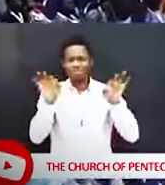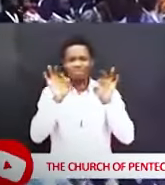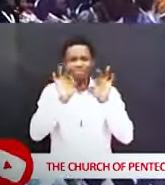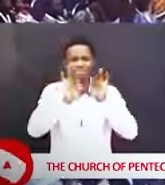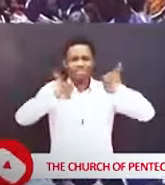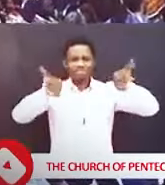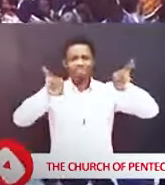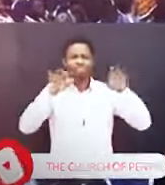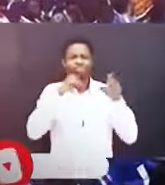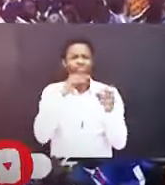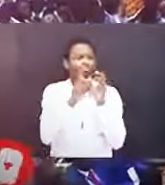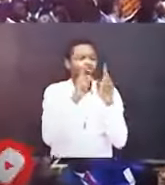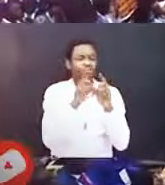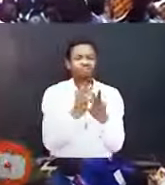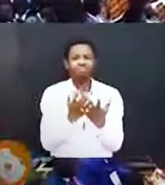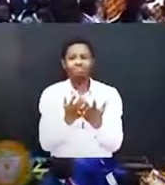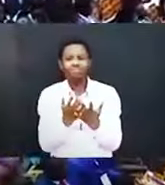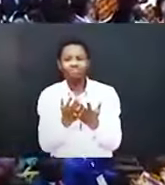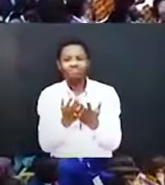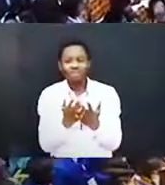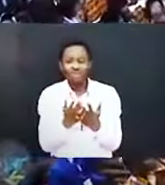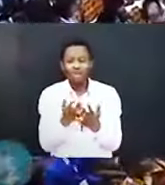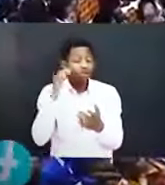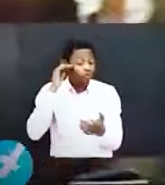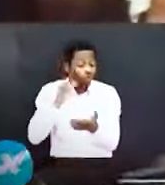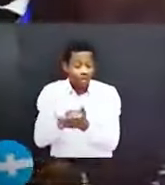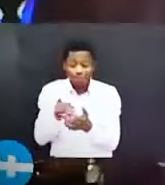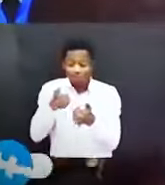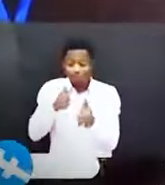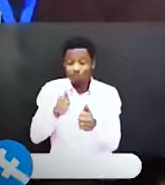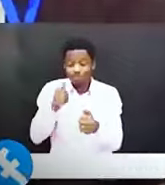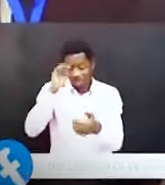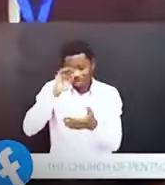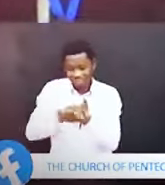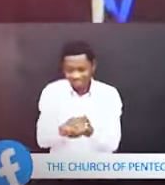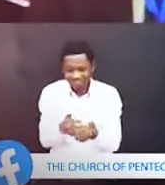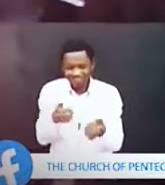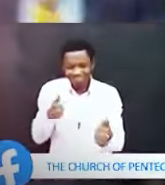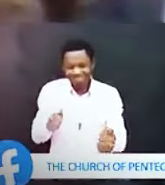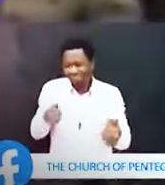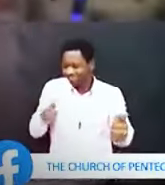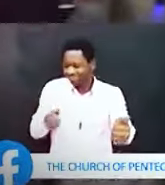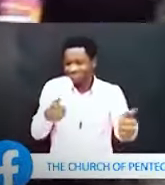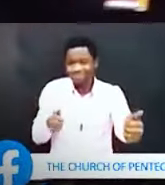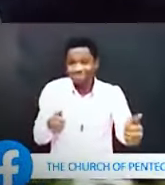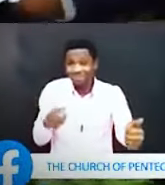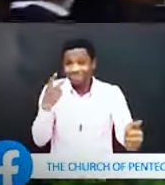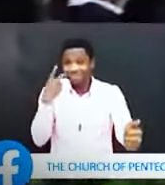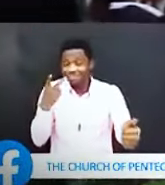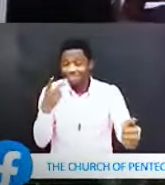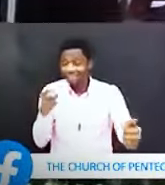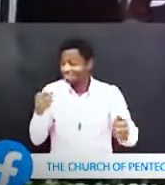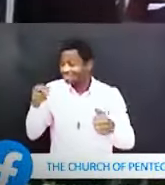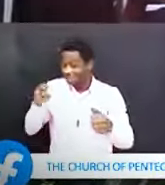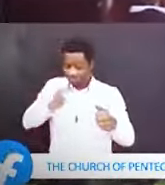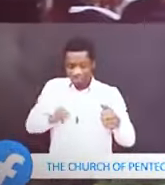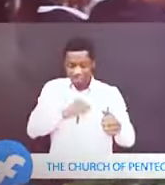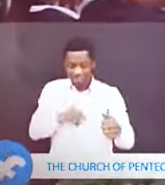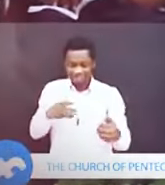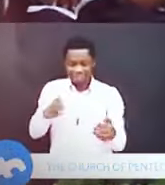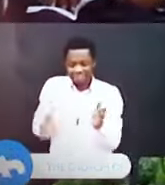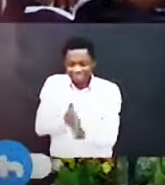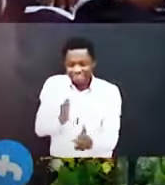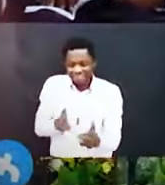This of mommy follows the husband to church like that. When they see the members, then she will speed up. Yeah. Well, whom are you